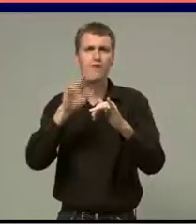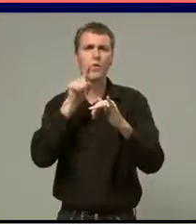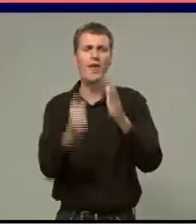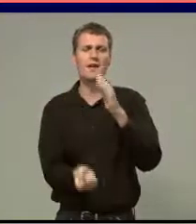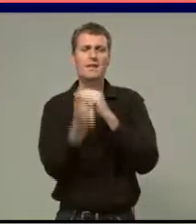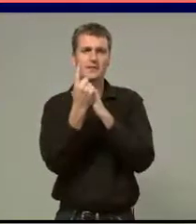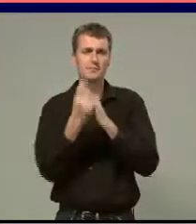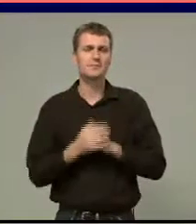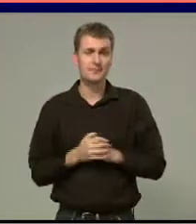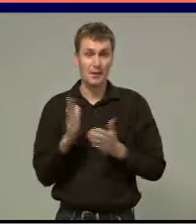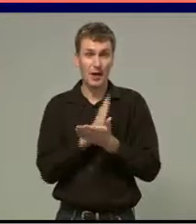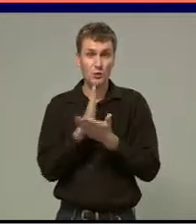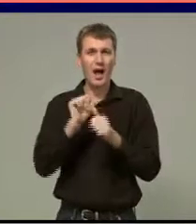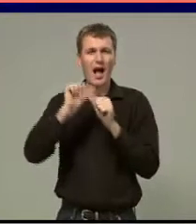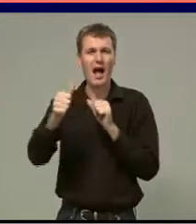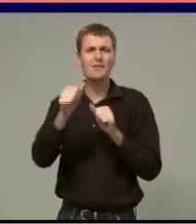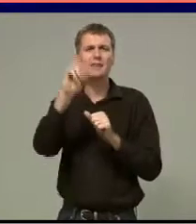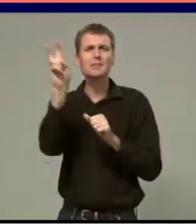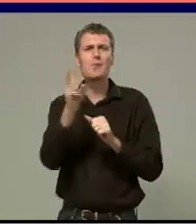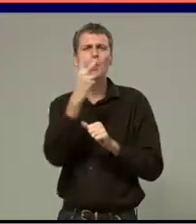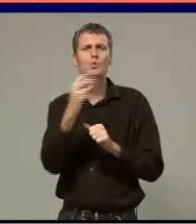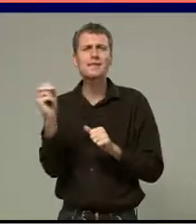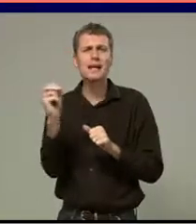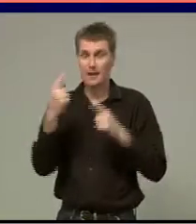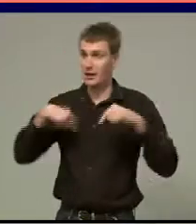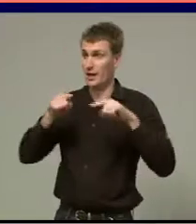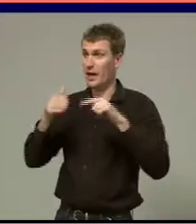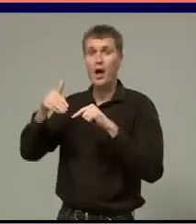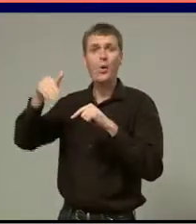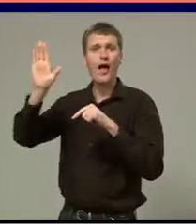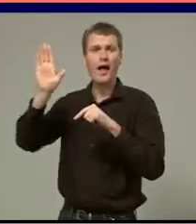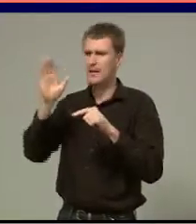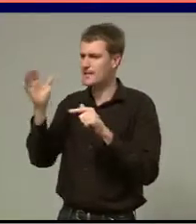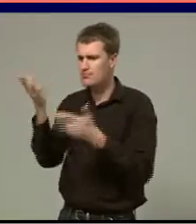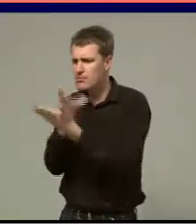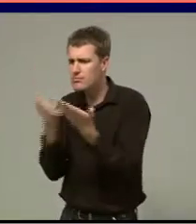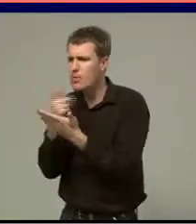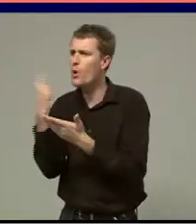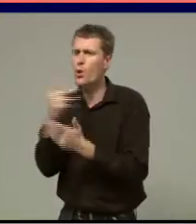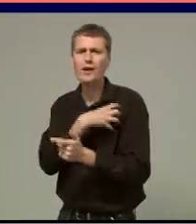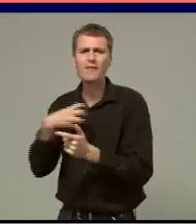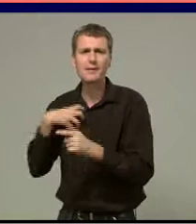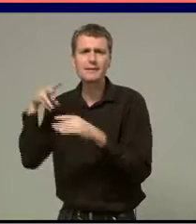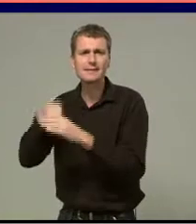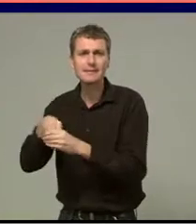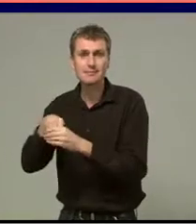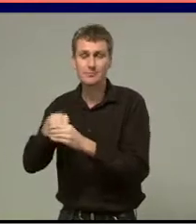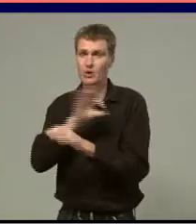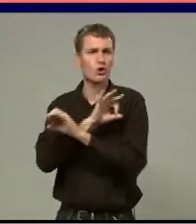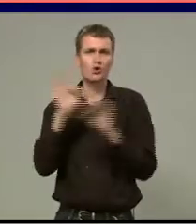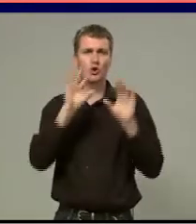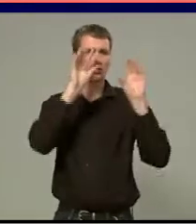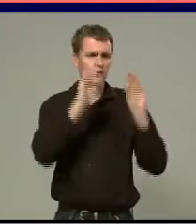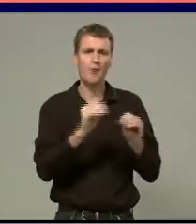that post-September 20, while the rest of us are away working out who the government's going to be, that the university will be proceeding on with